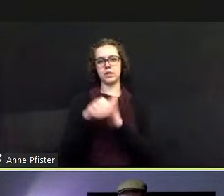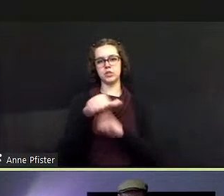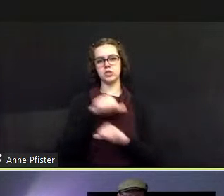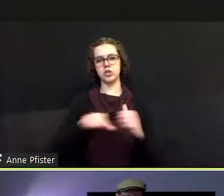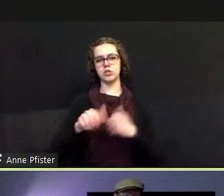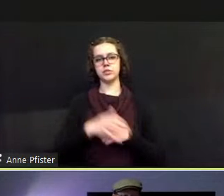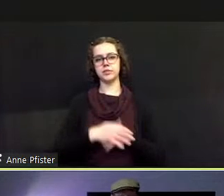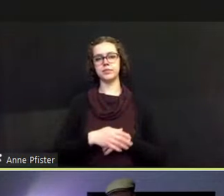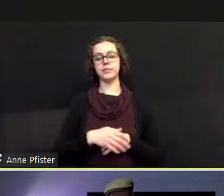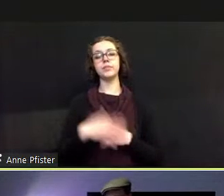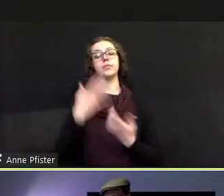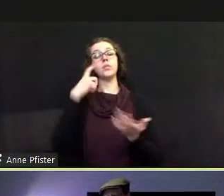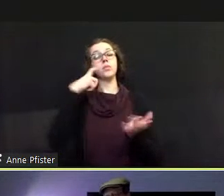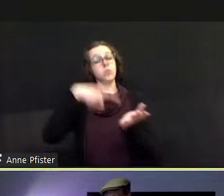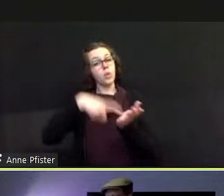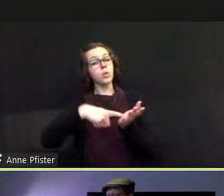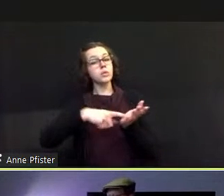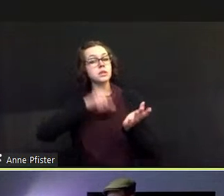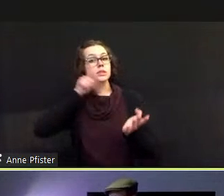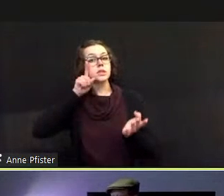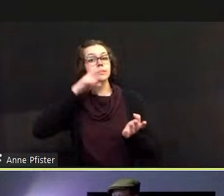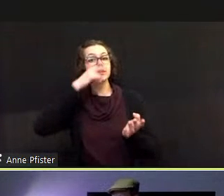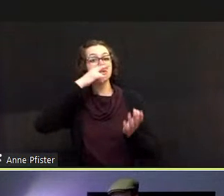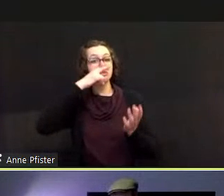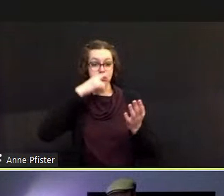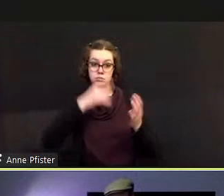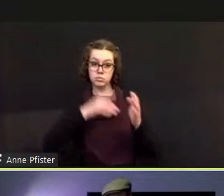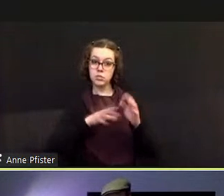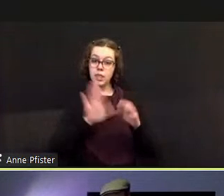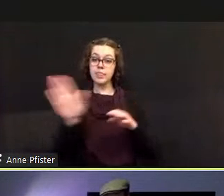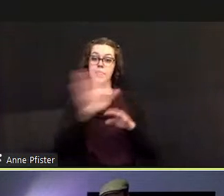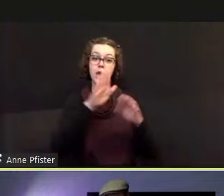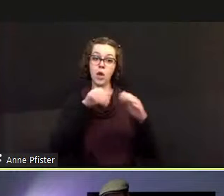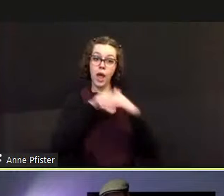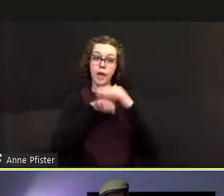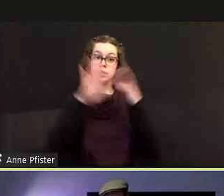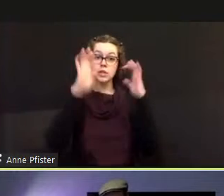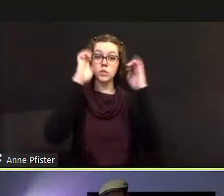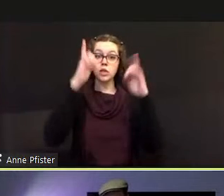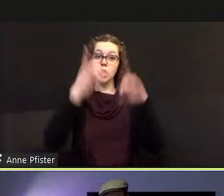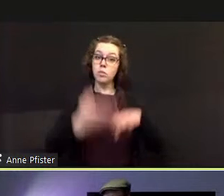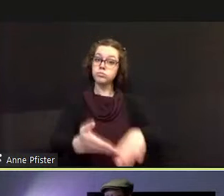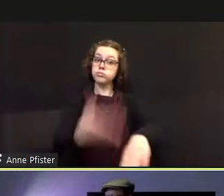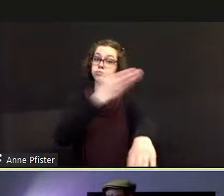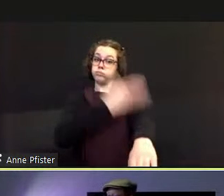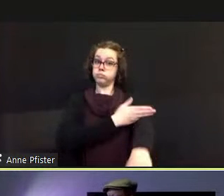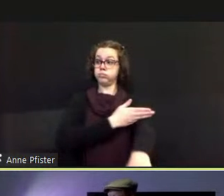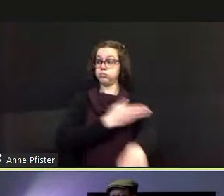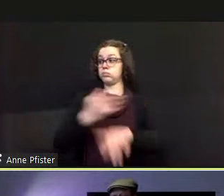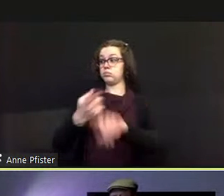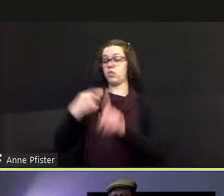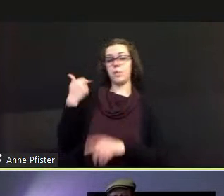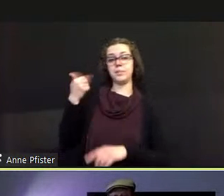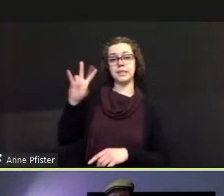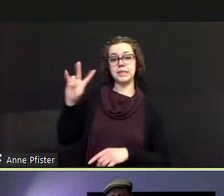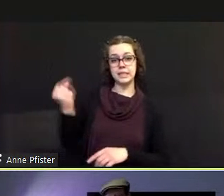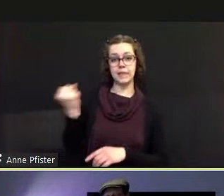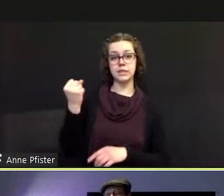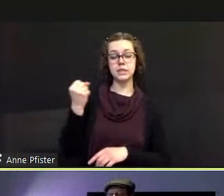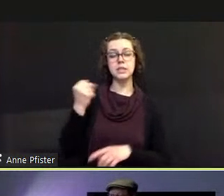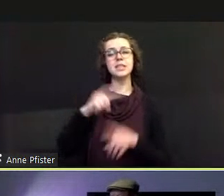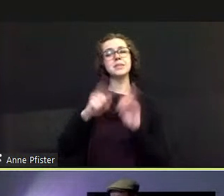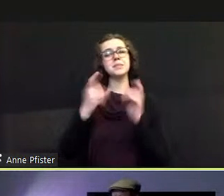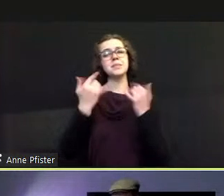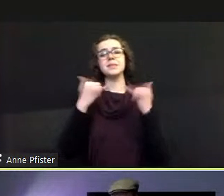have increasingly been getting education. That is a big change from the 70s and earlier, but the majority are still being taught